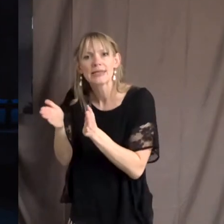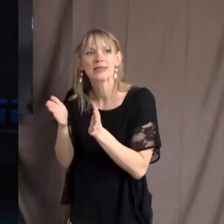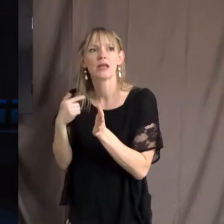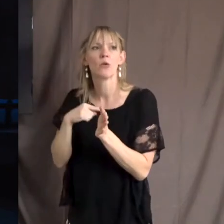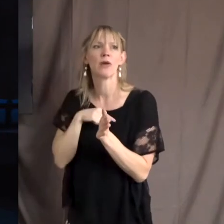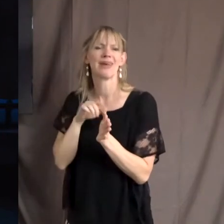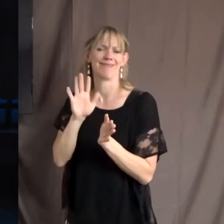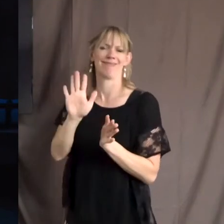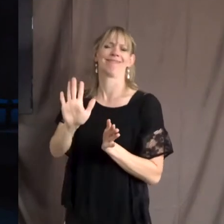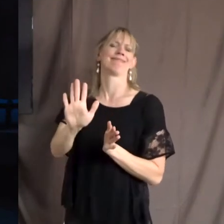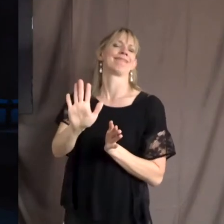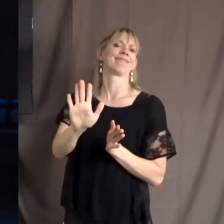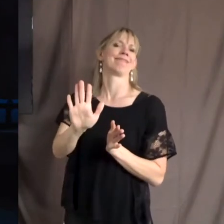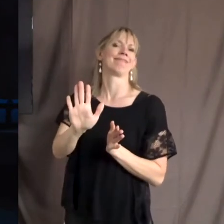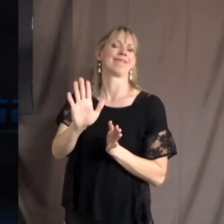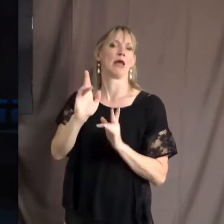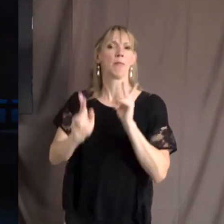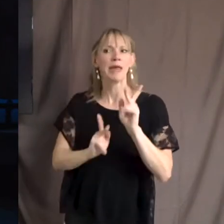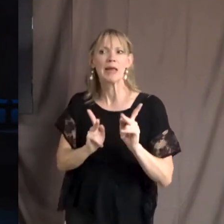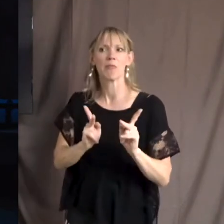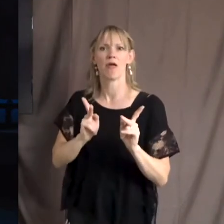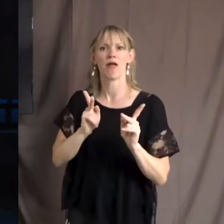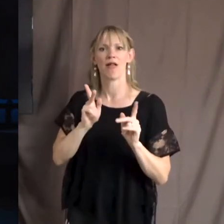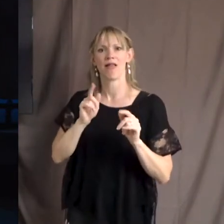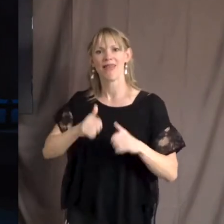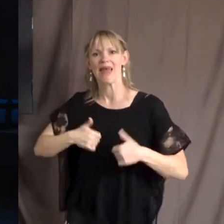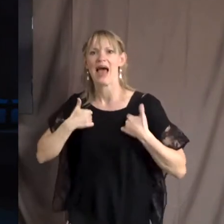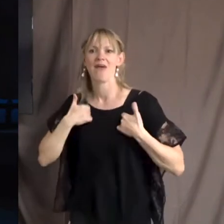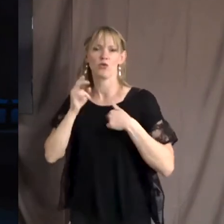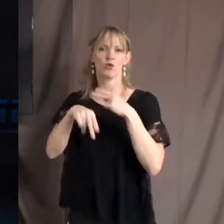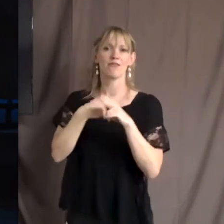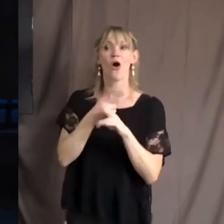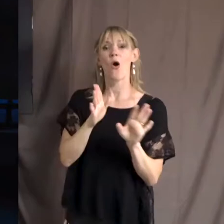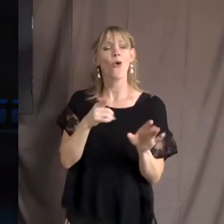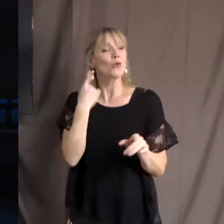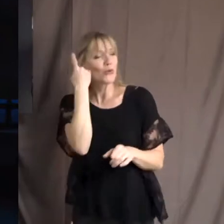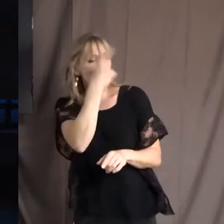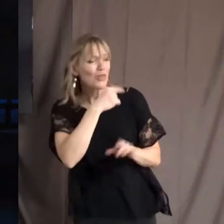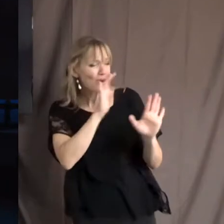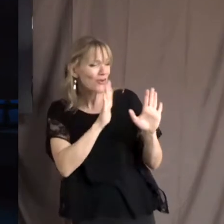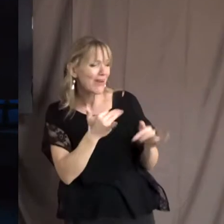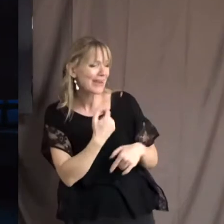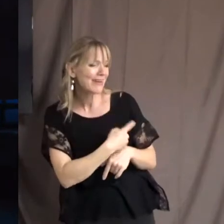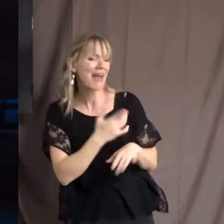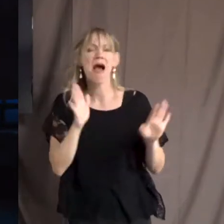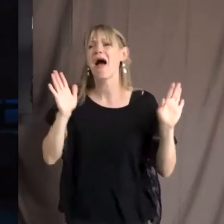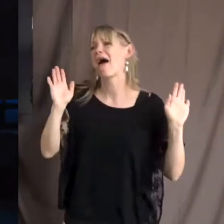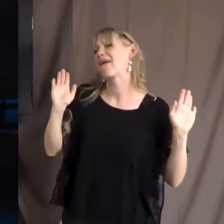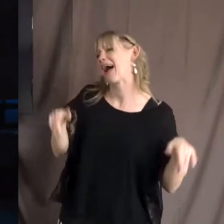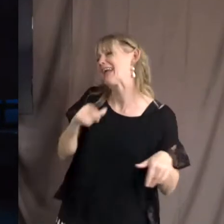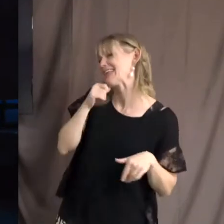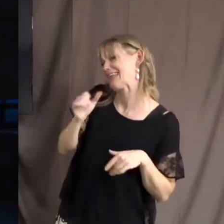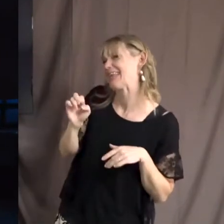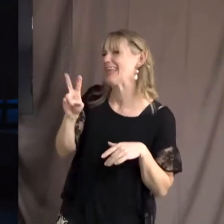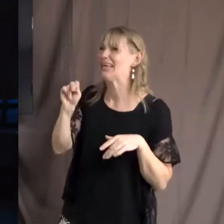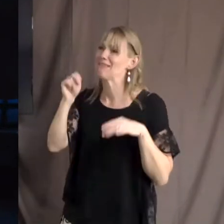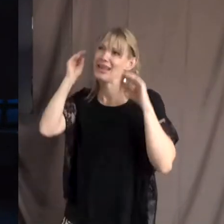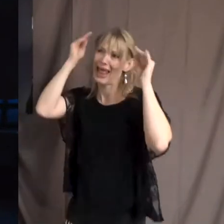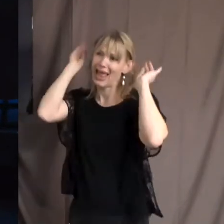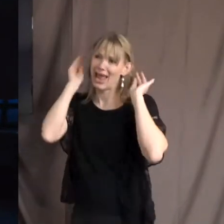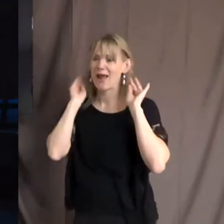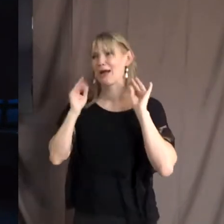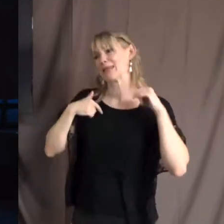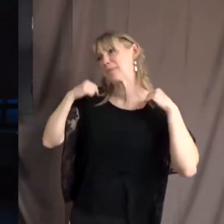up to life and to people and to the universe. Someone says, "Oh, you look great today." "Oh, well, I didn't even get a chance to do my hair. My hair's all a mess.